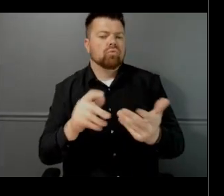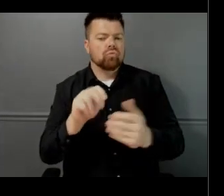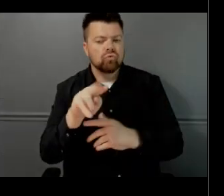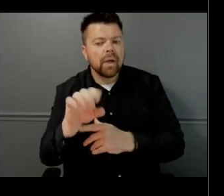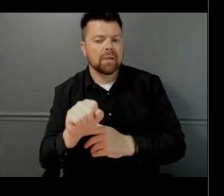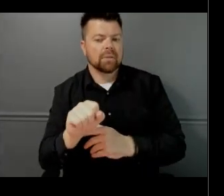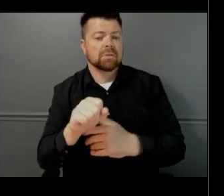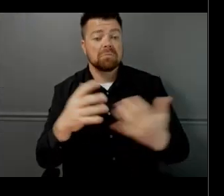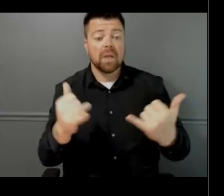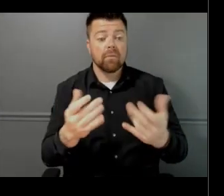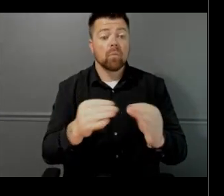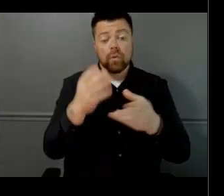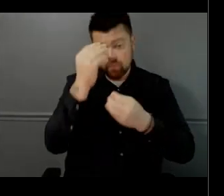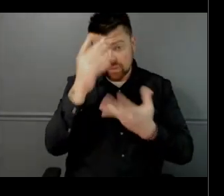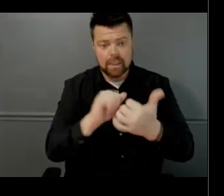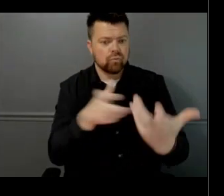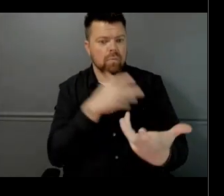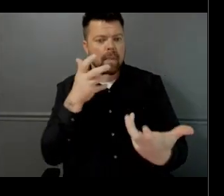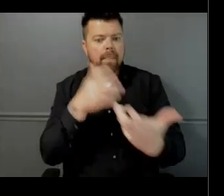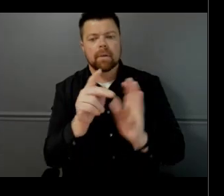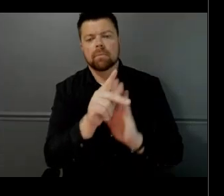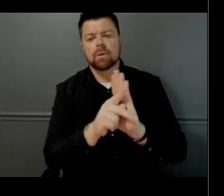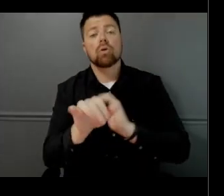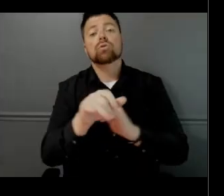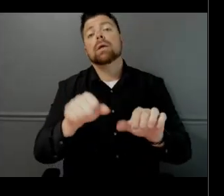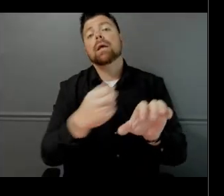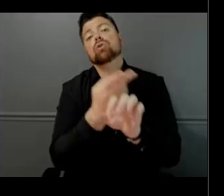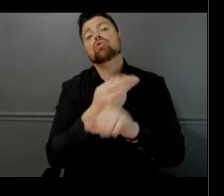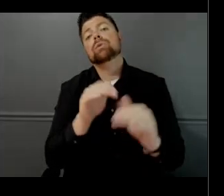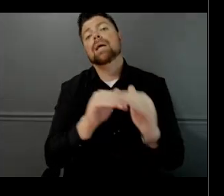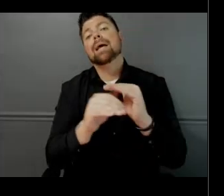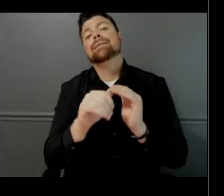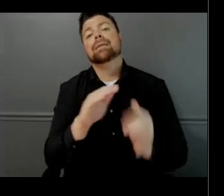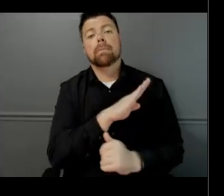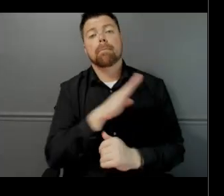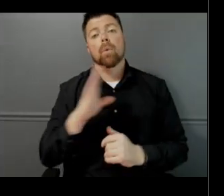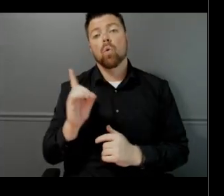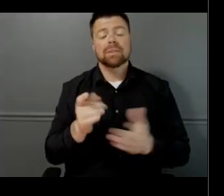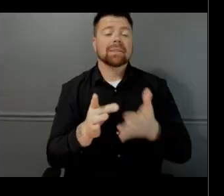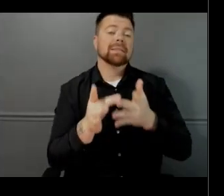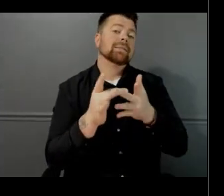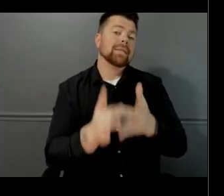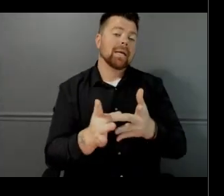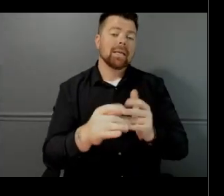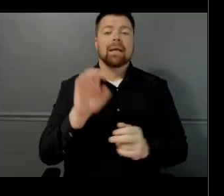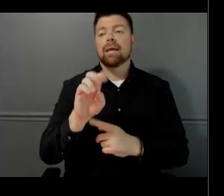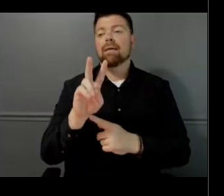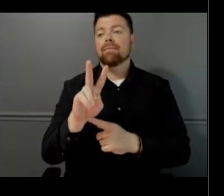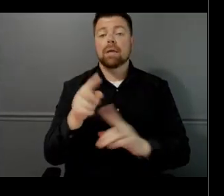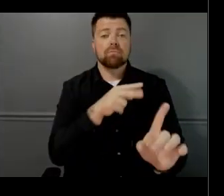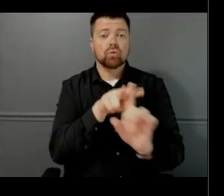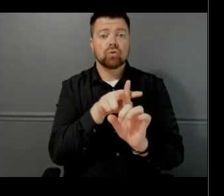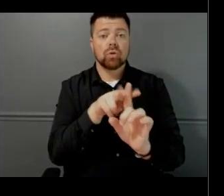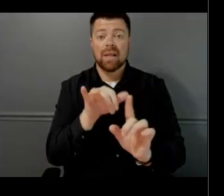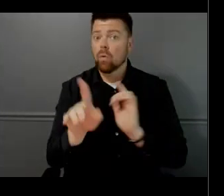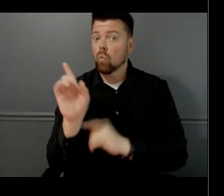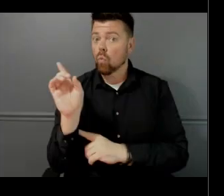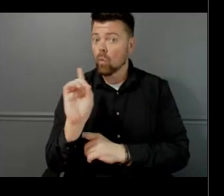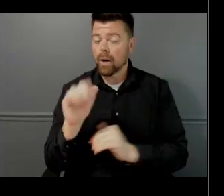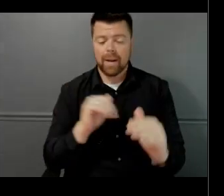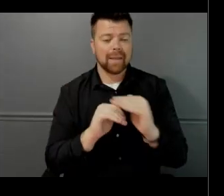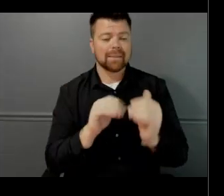comply, they can also refer to the Access Board's guidance on EV chargers, and that is found at the Access